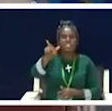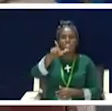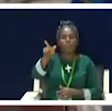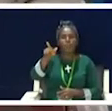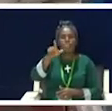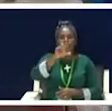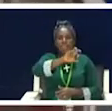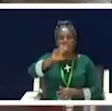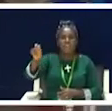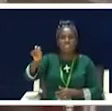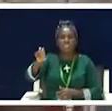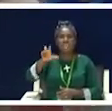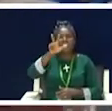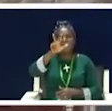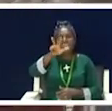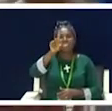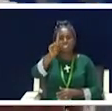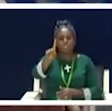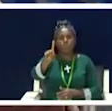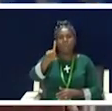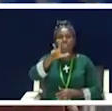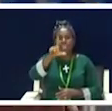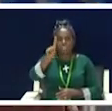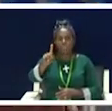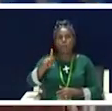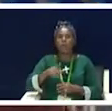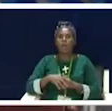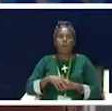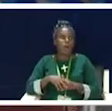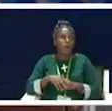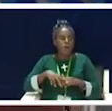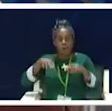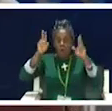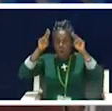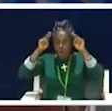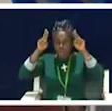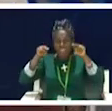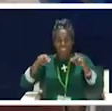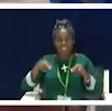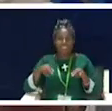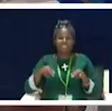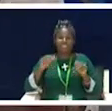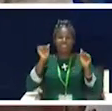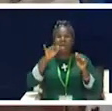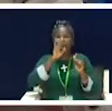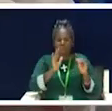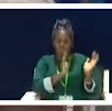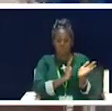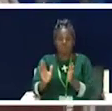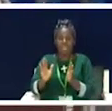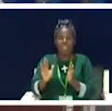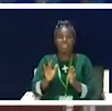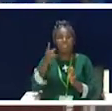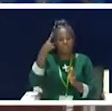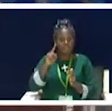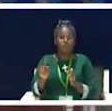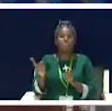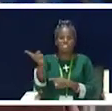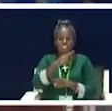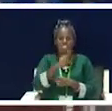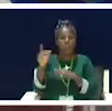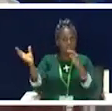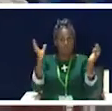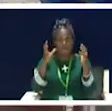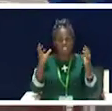Proverbs 21:31. Us may be prepared for the day of battle, but safety is